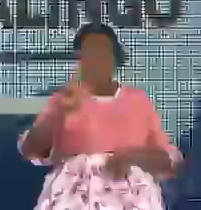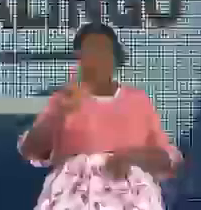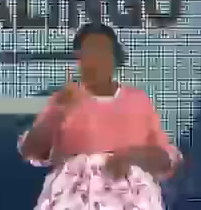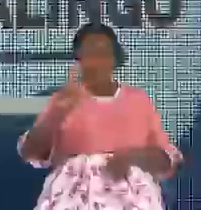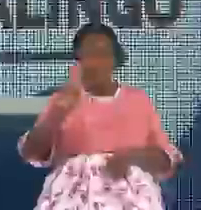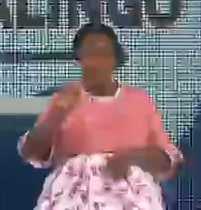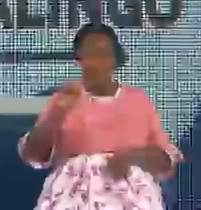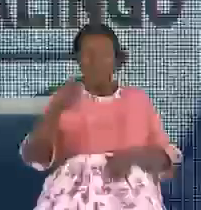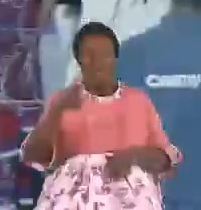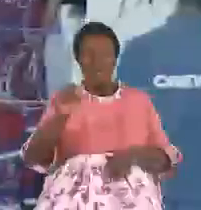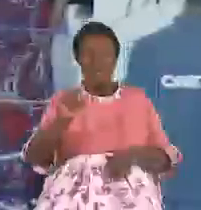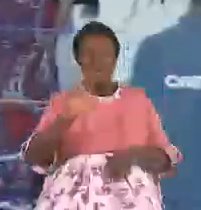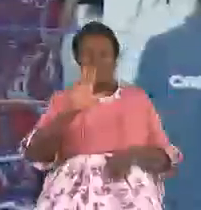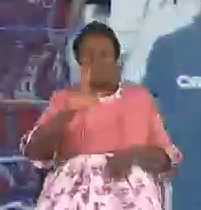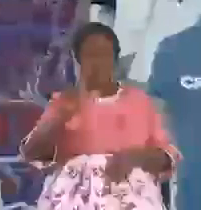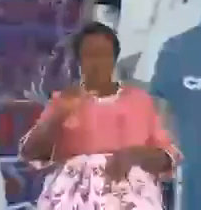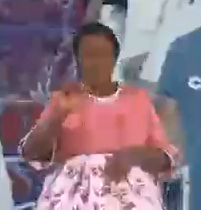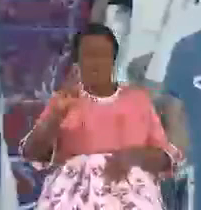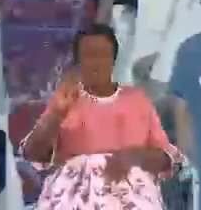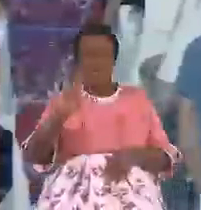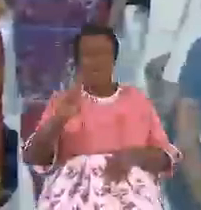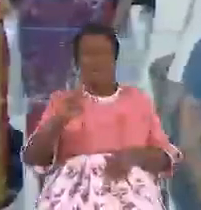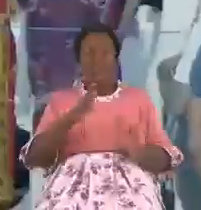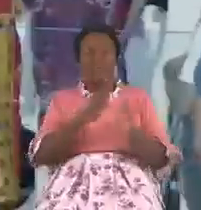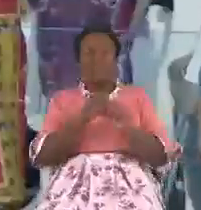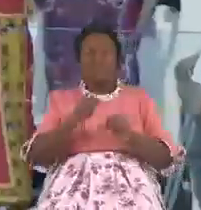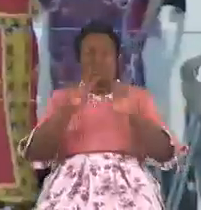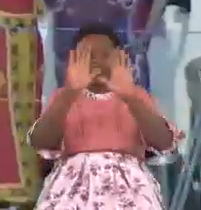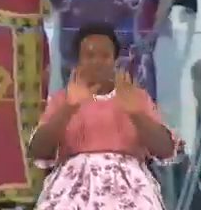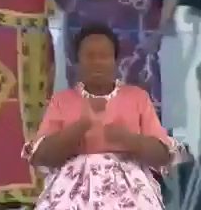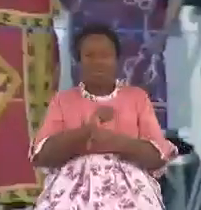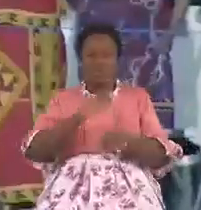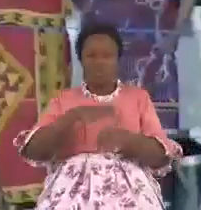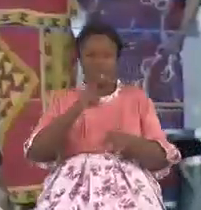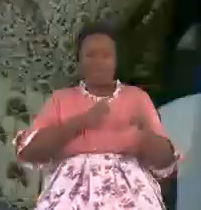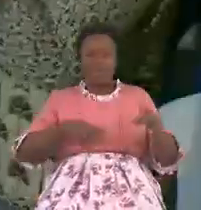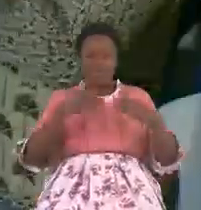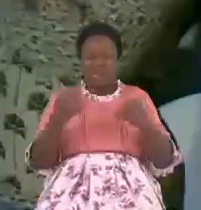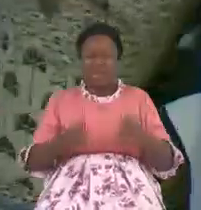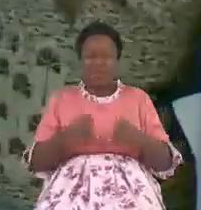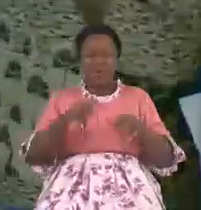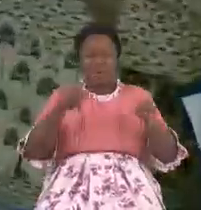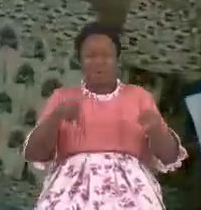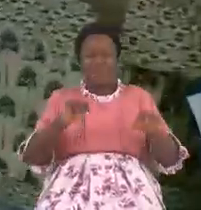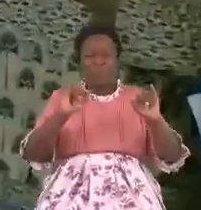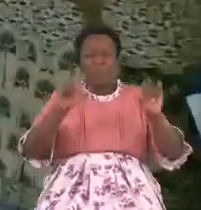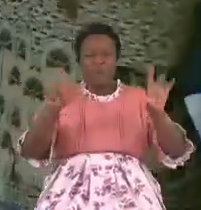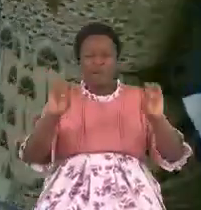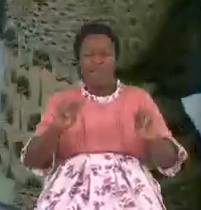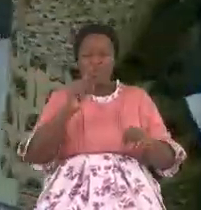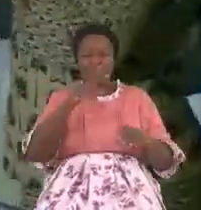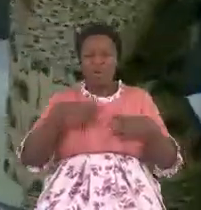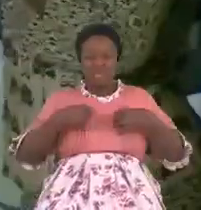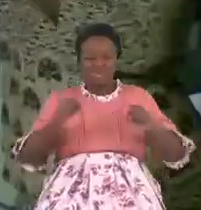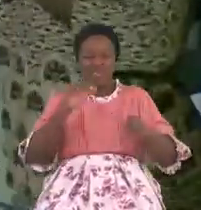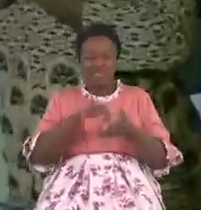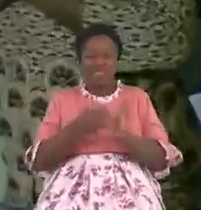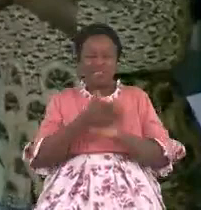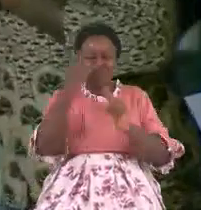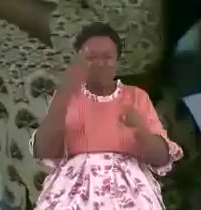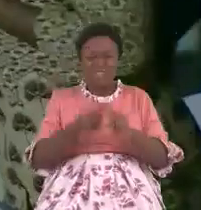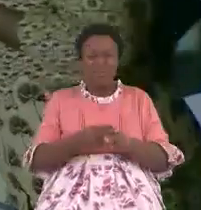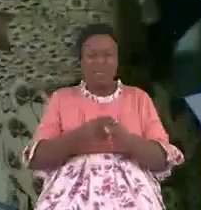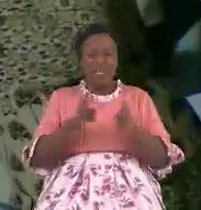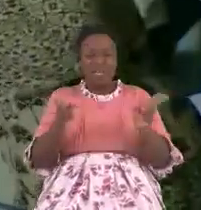miracle touch right now pile your in jesus name hiv